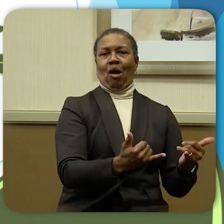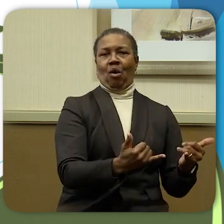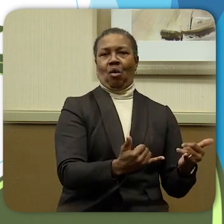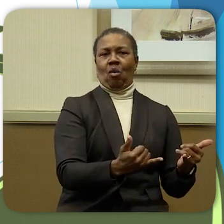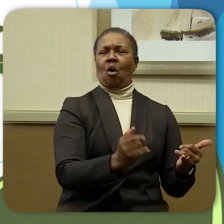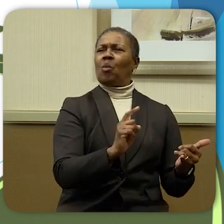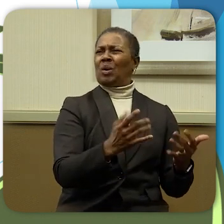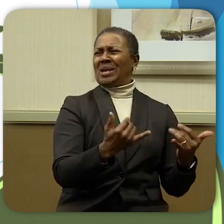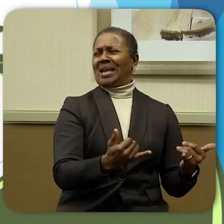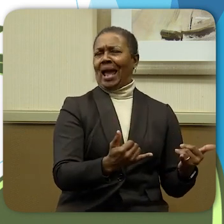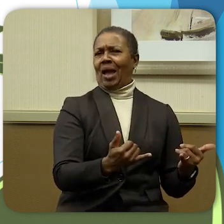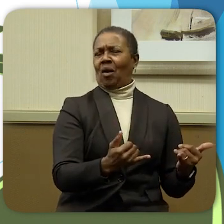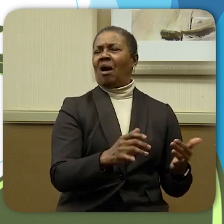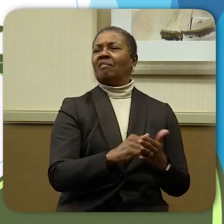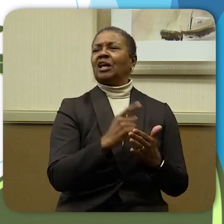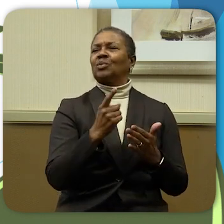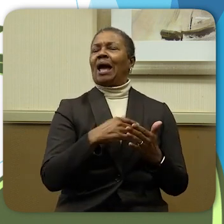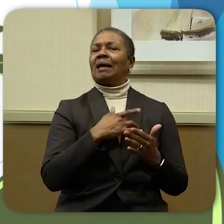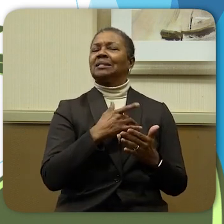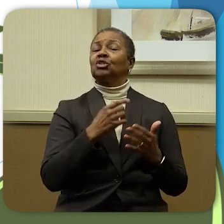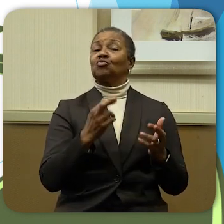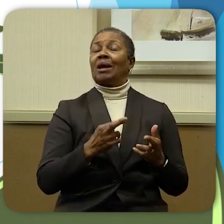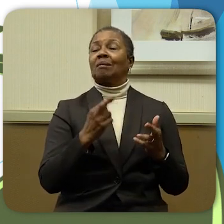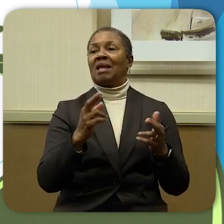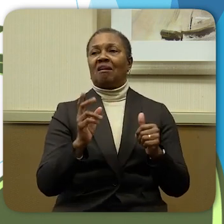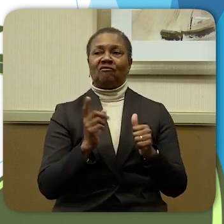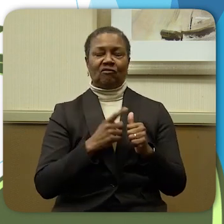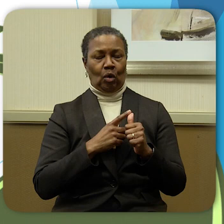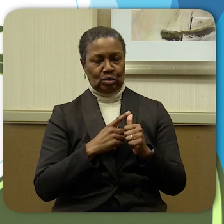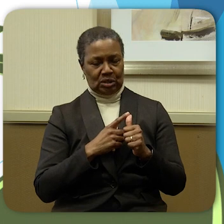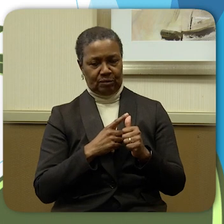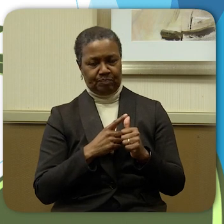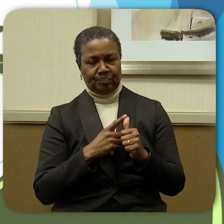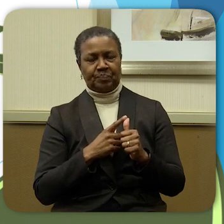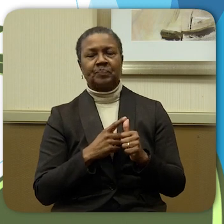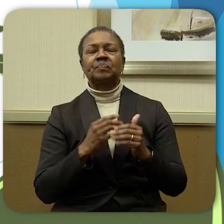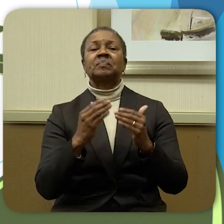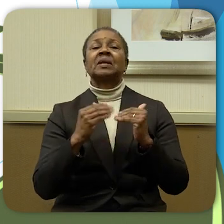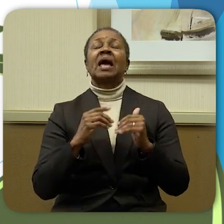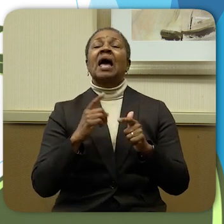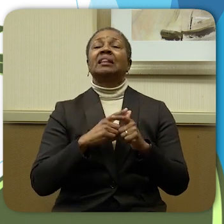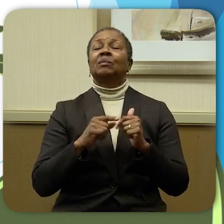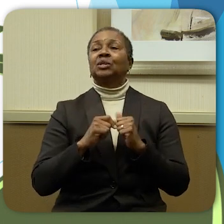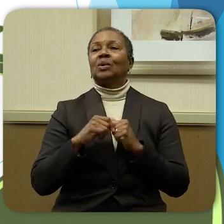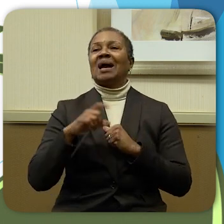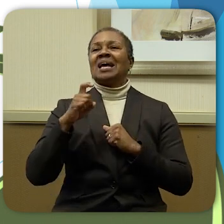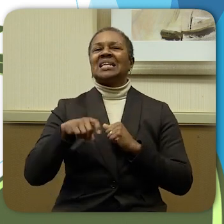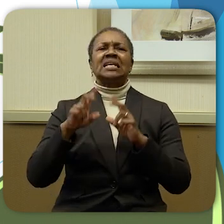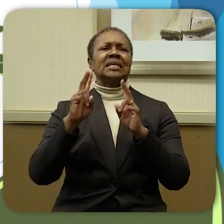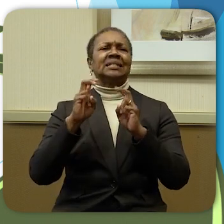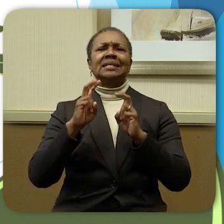we at? So that's one of the things I typically recommend first. And then sometimes we'll do like a needs